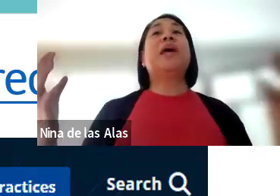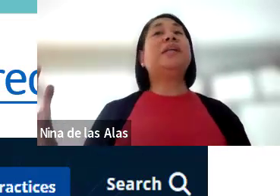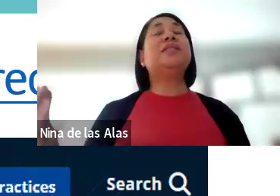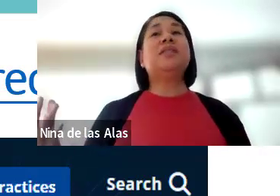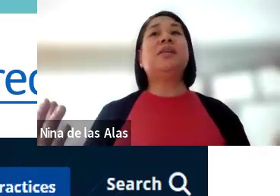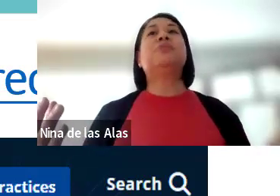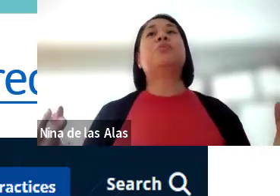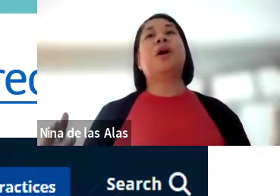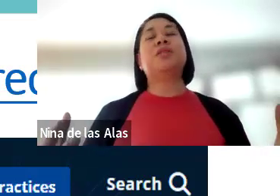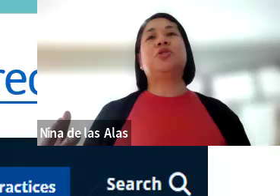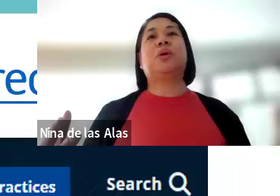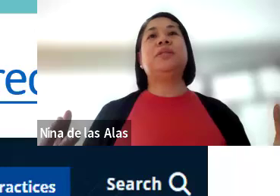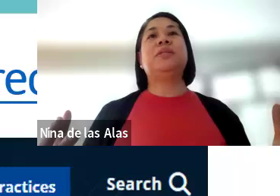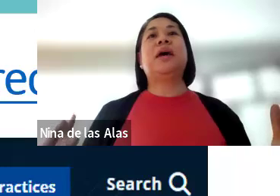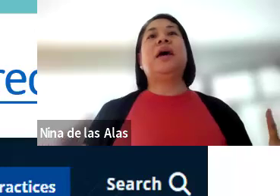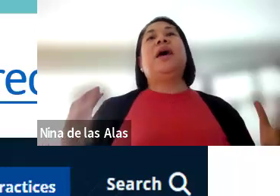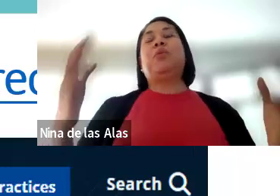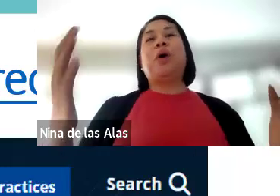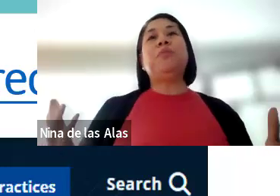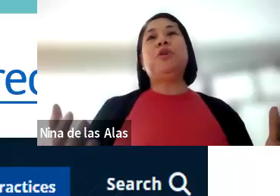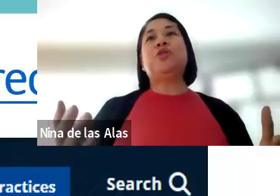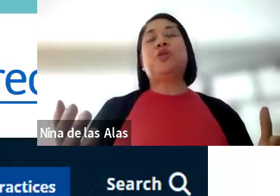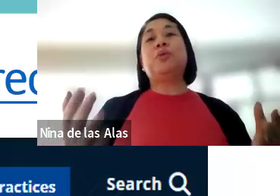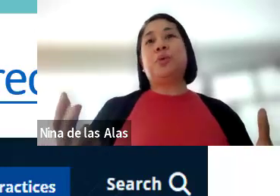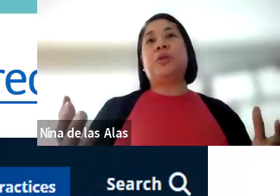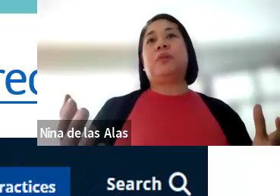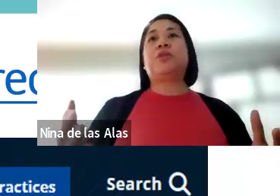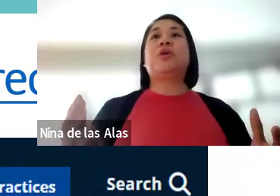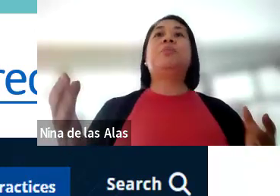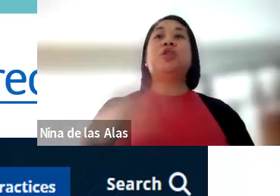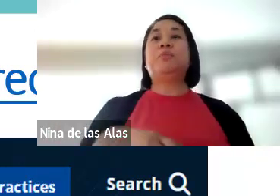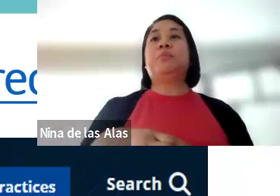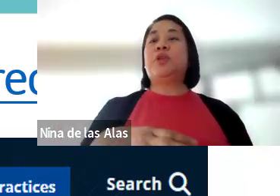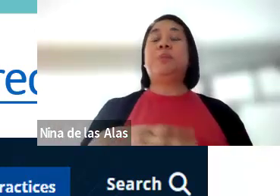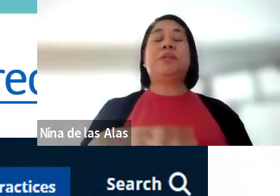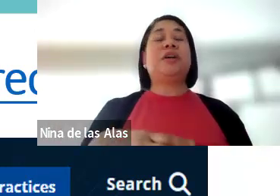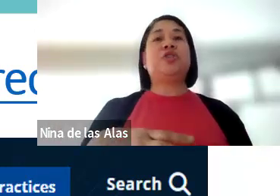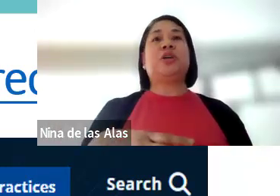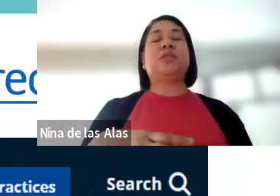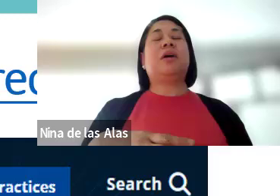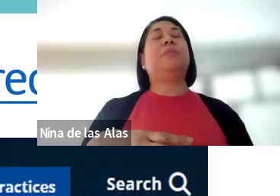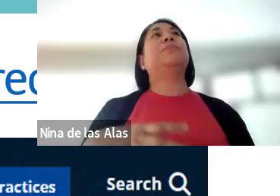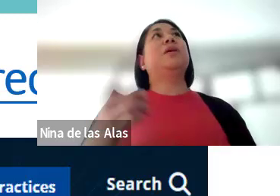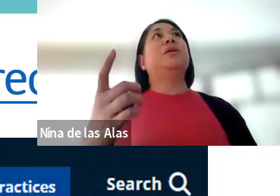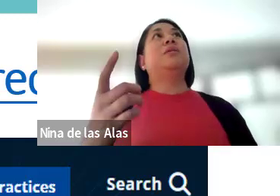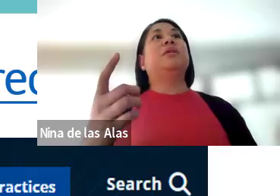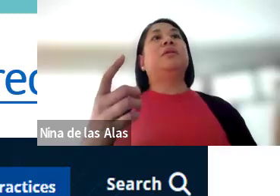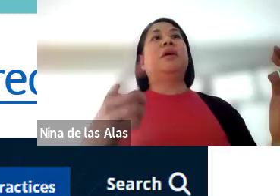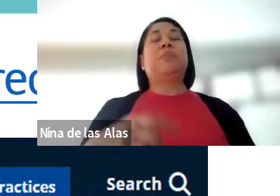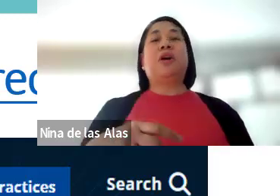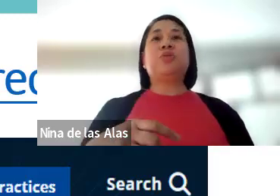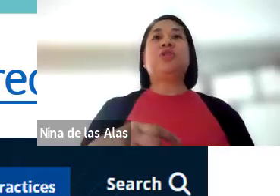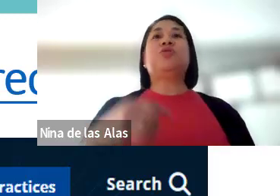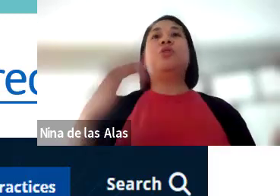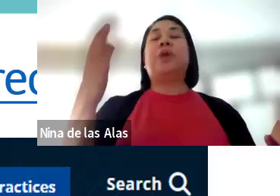now up to 18 repositories, and we welcome you to go through them. So besides just